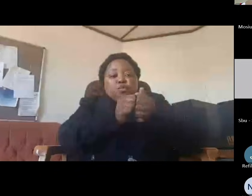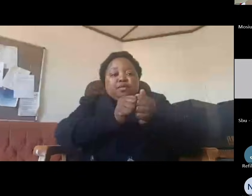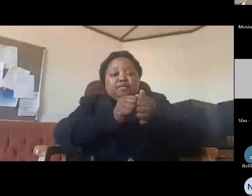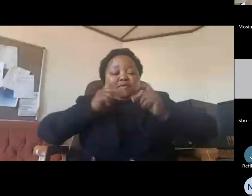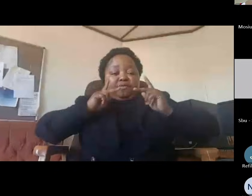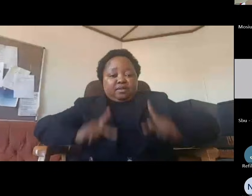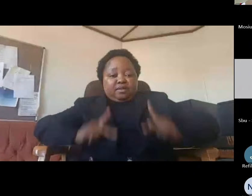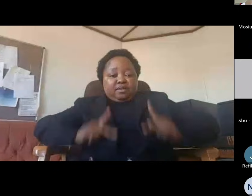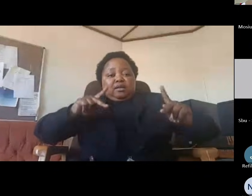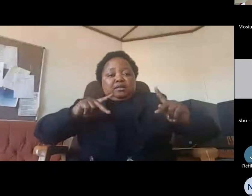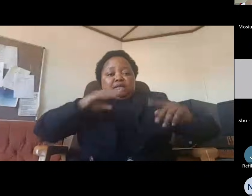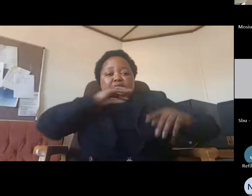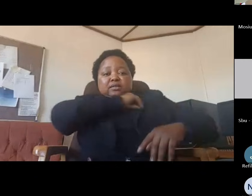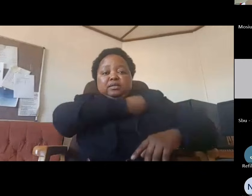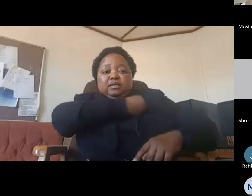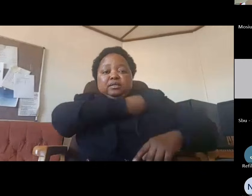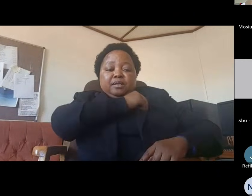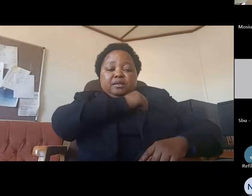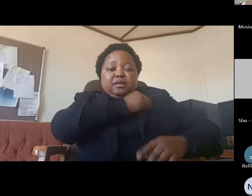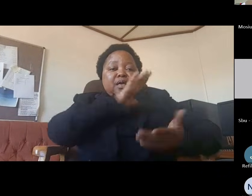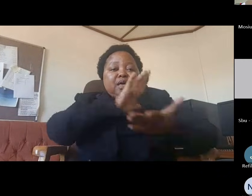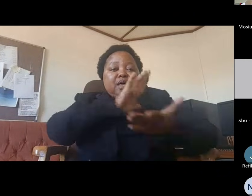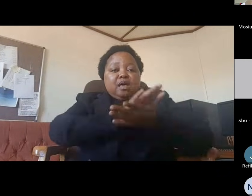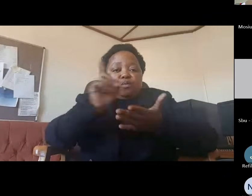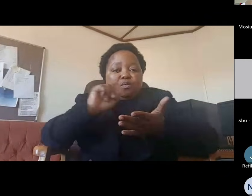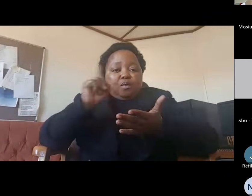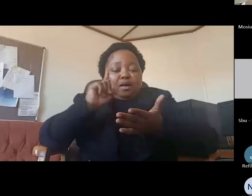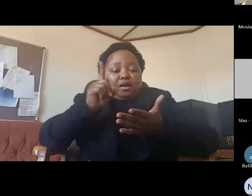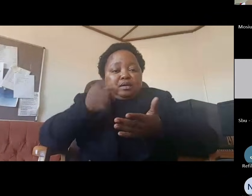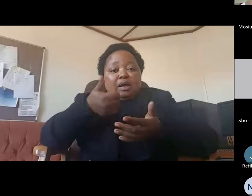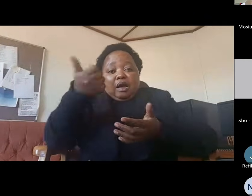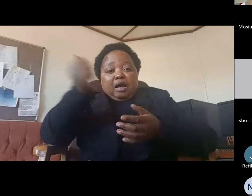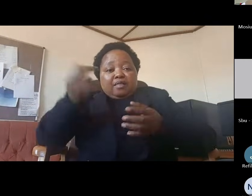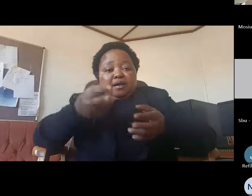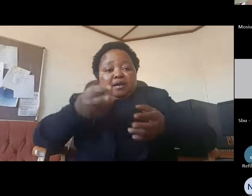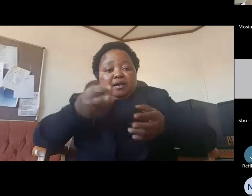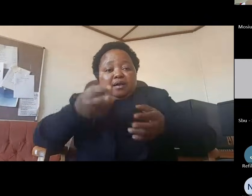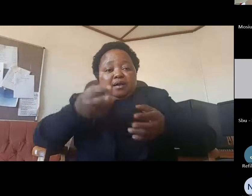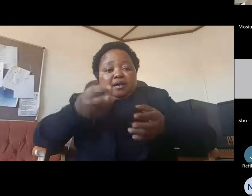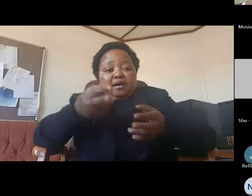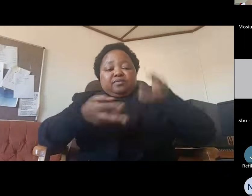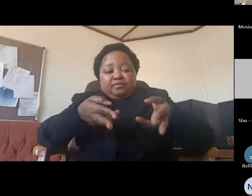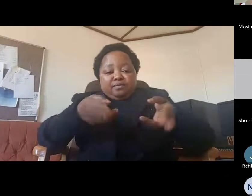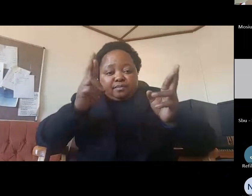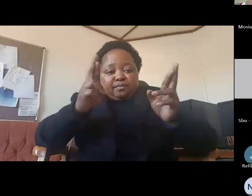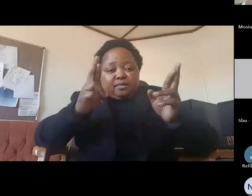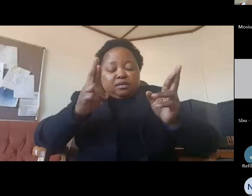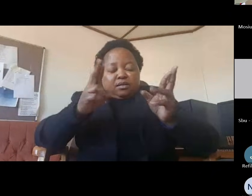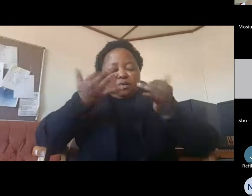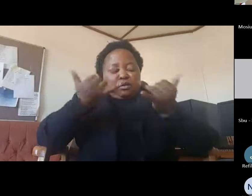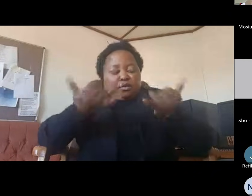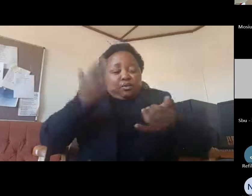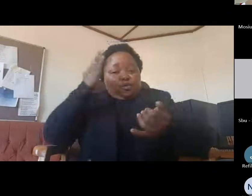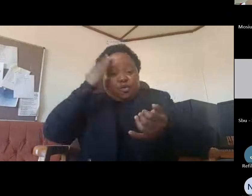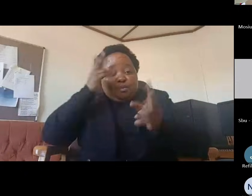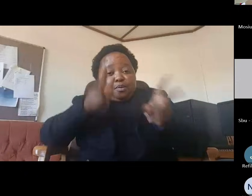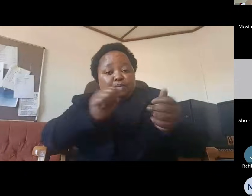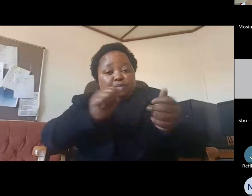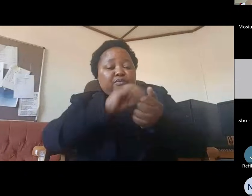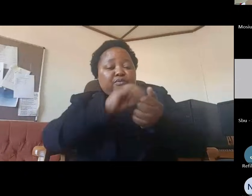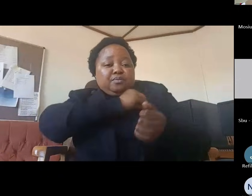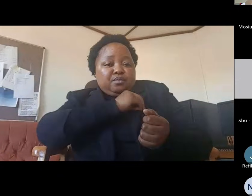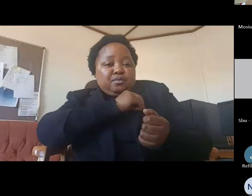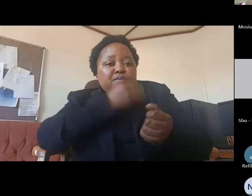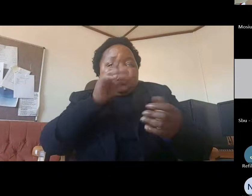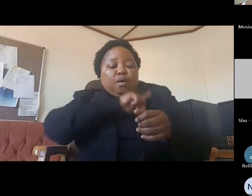and the risks and vulnerabilities for people with disabilities, we know that people who have disabilities are far more